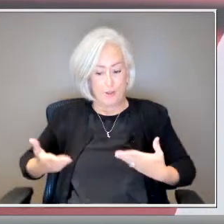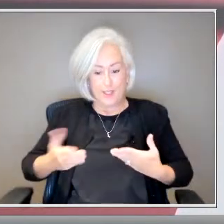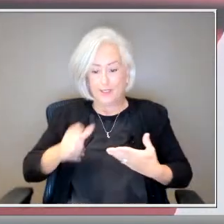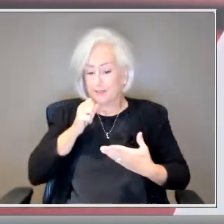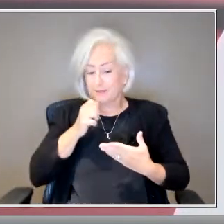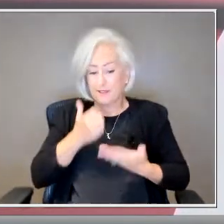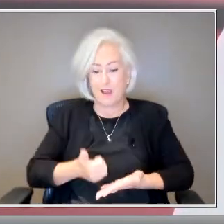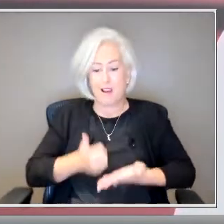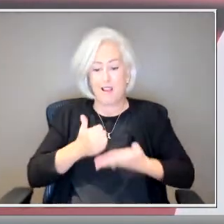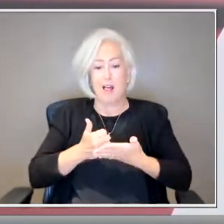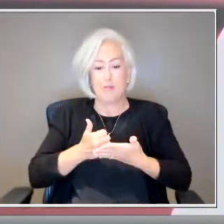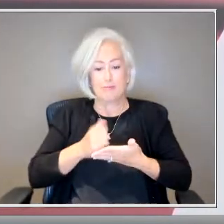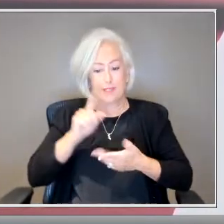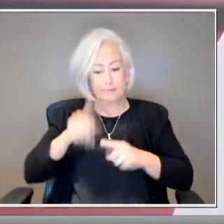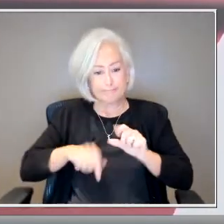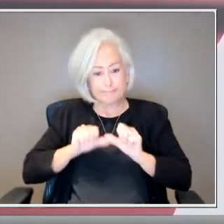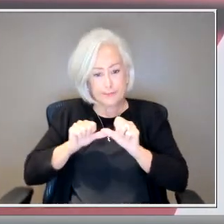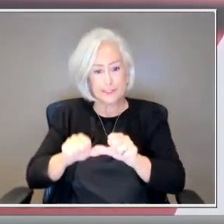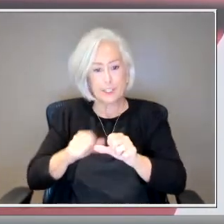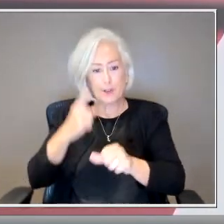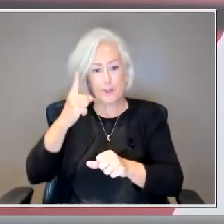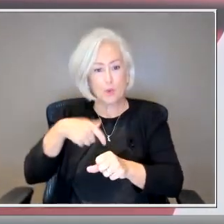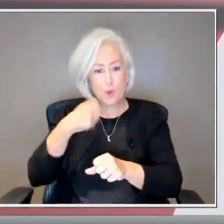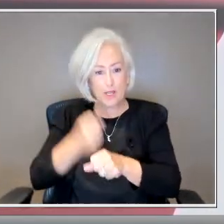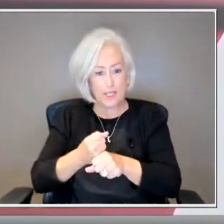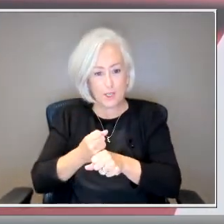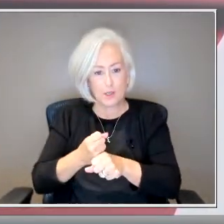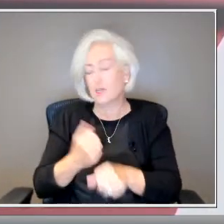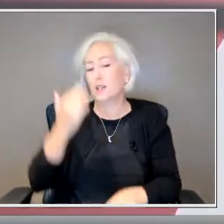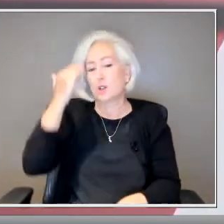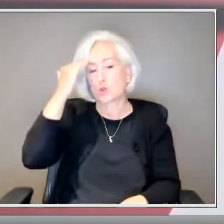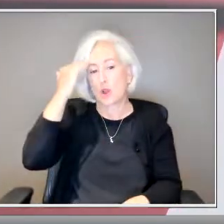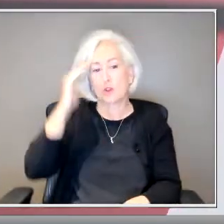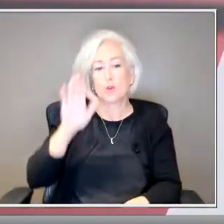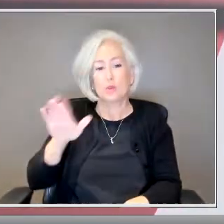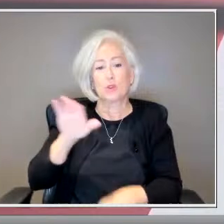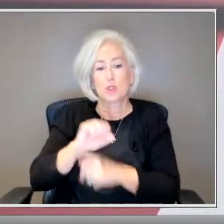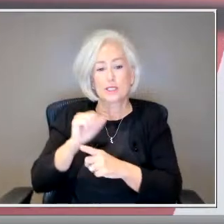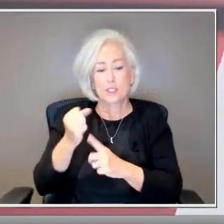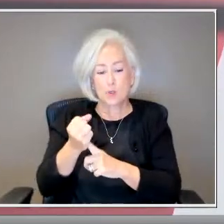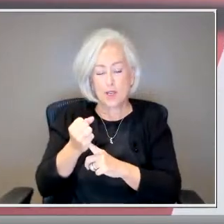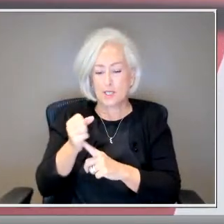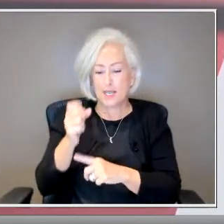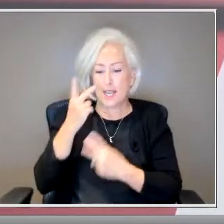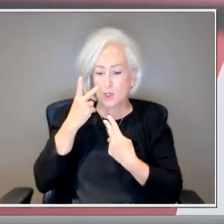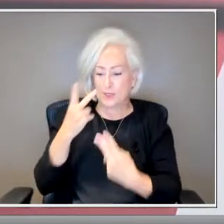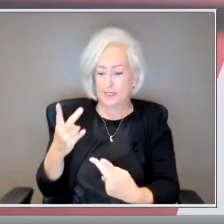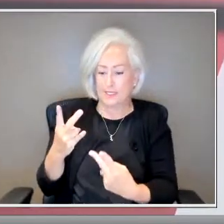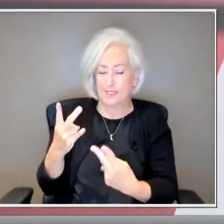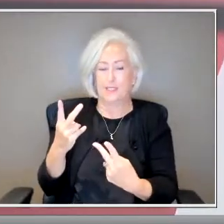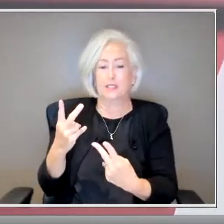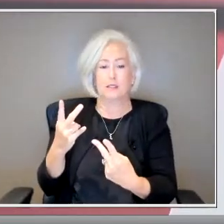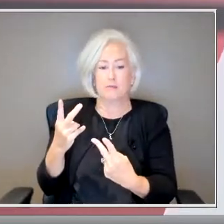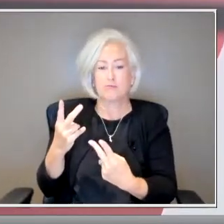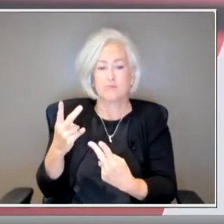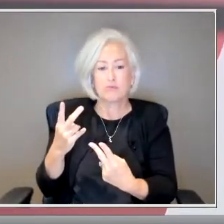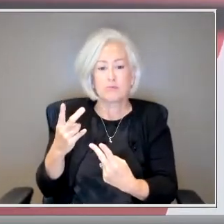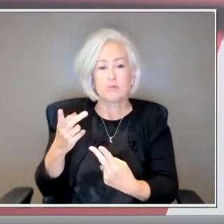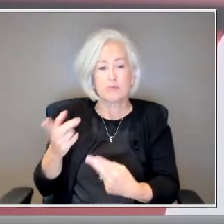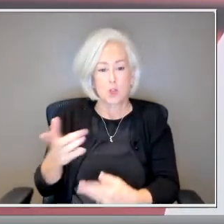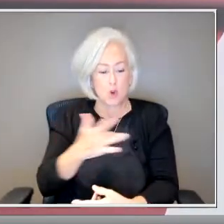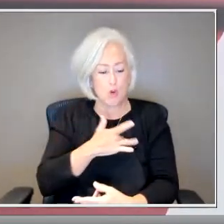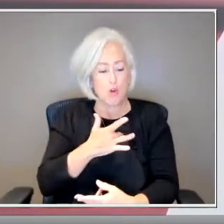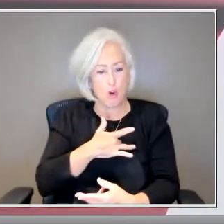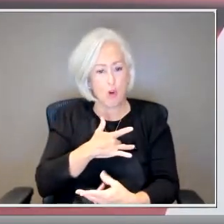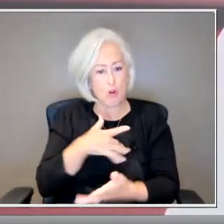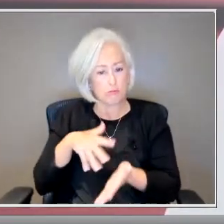had a situation where I knew the first time I met her, I could see all this stuff unfolding. She had a weakened heart